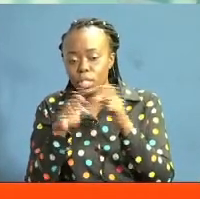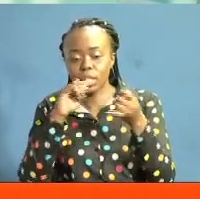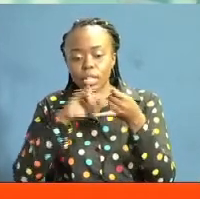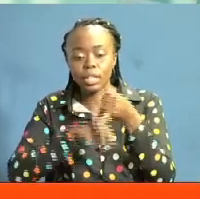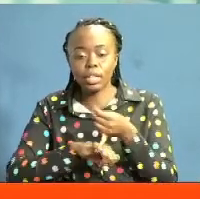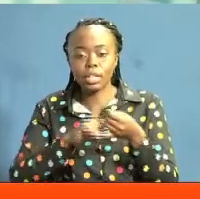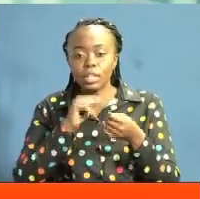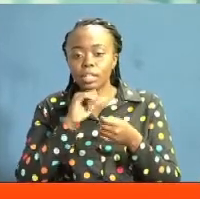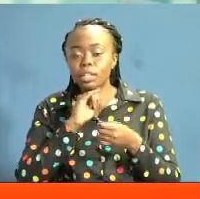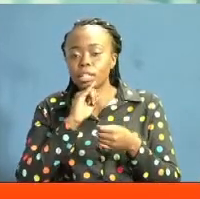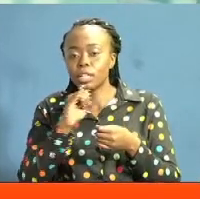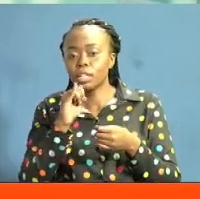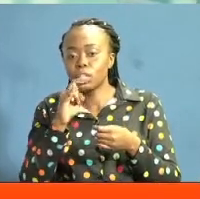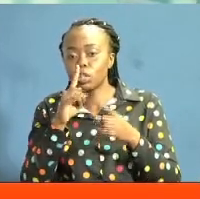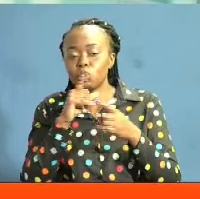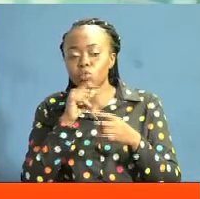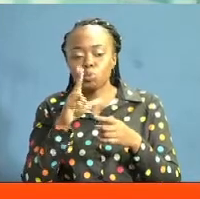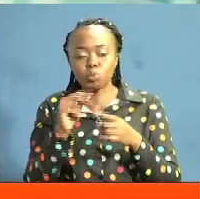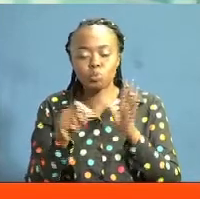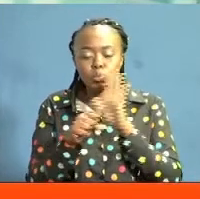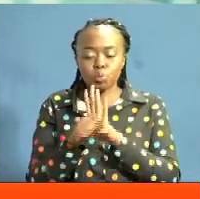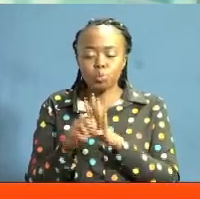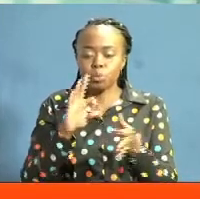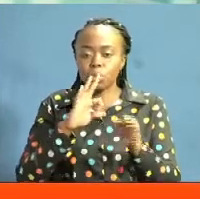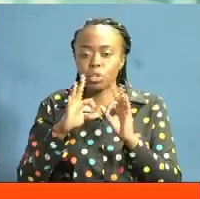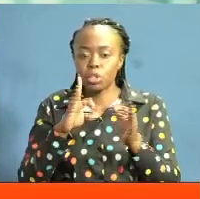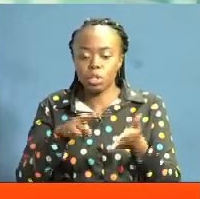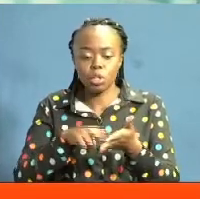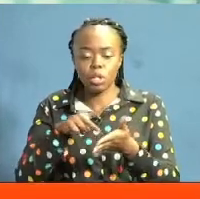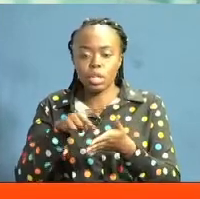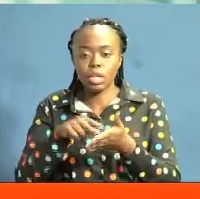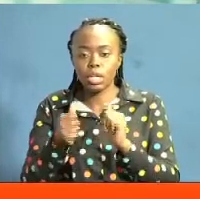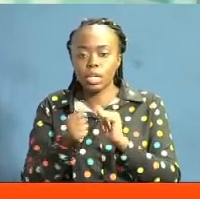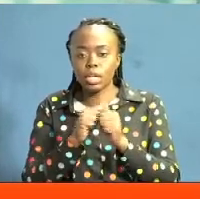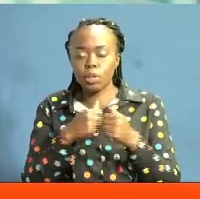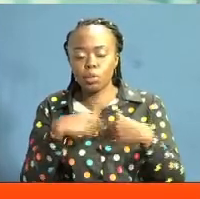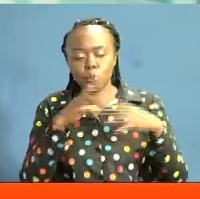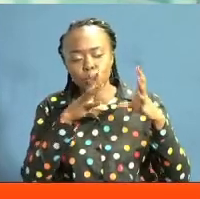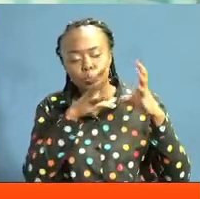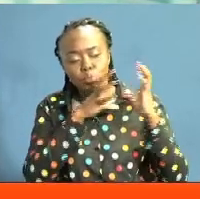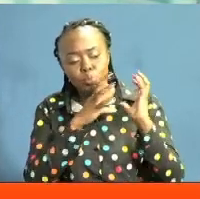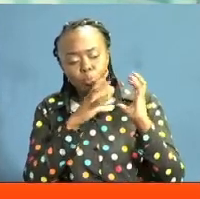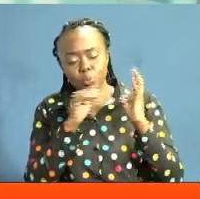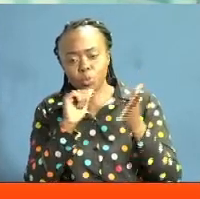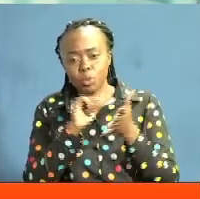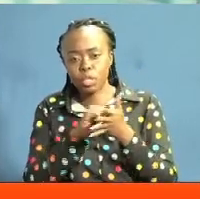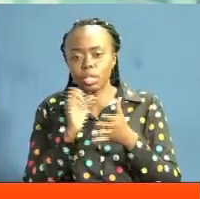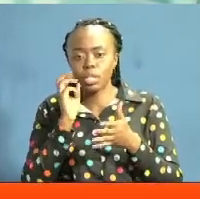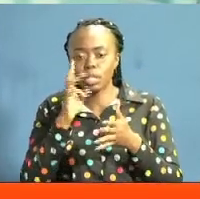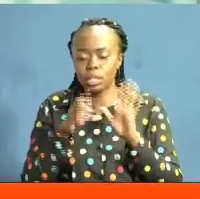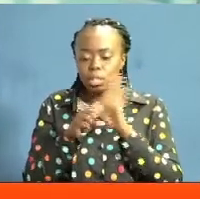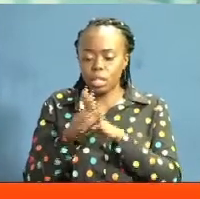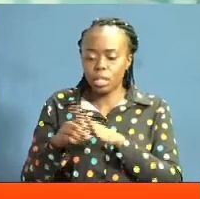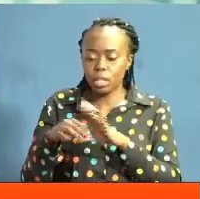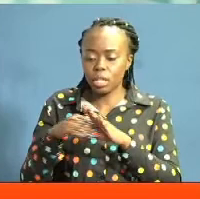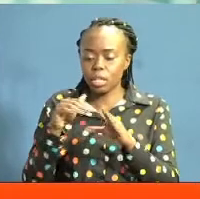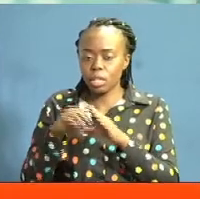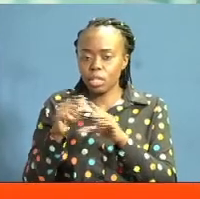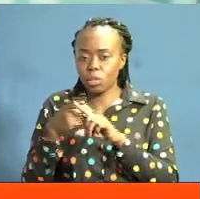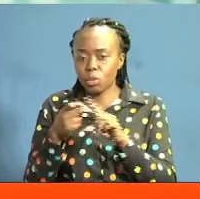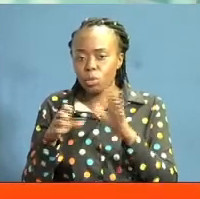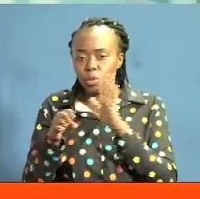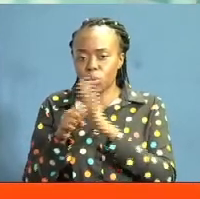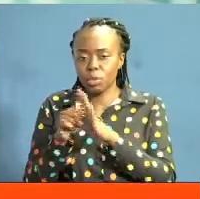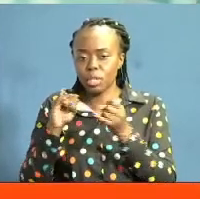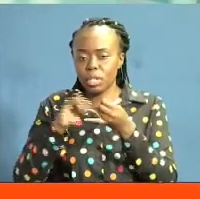is not a cure of rejection. If you walk into marriage with a baggage, that baggage will throw you out of the marriage. Let